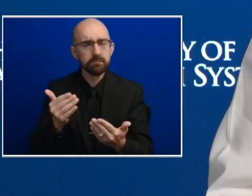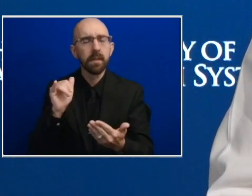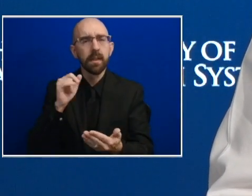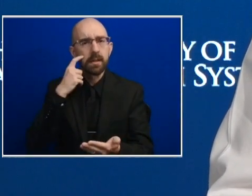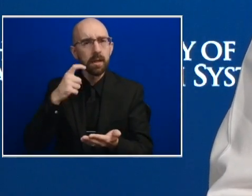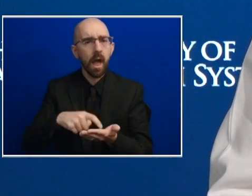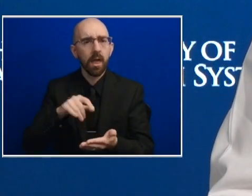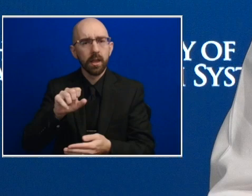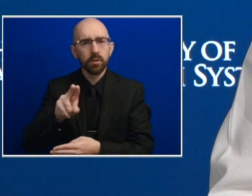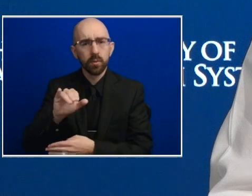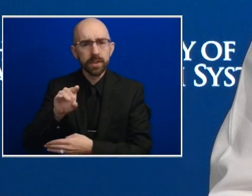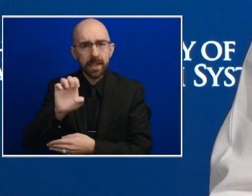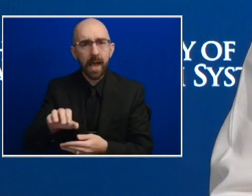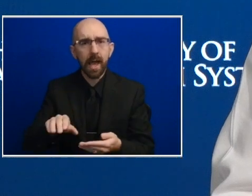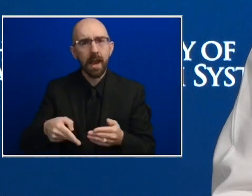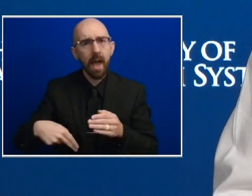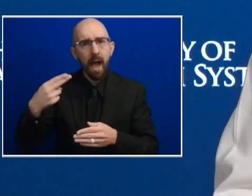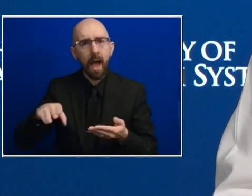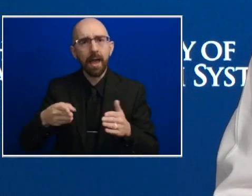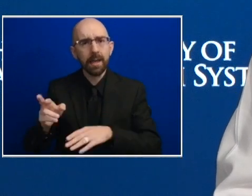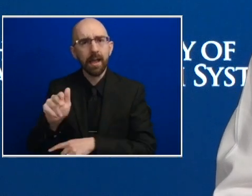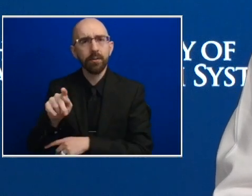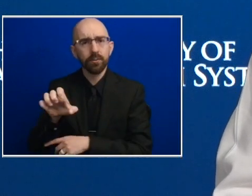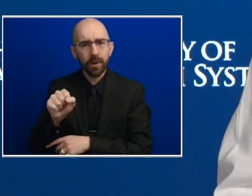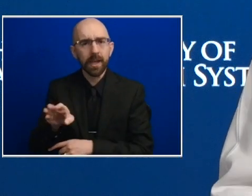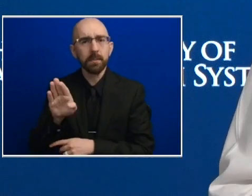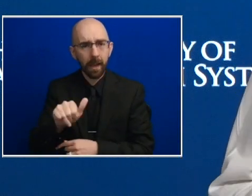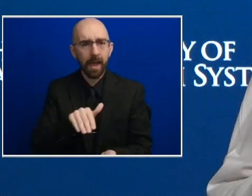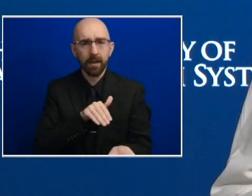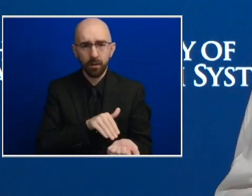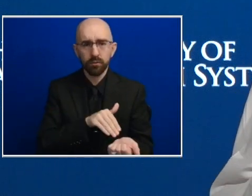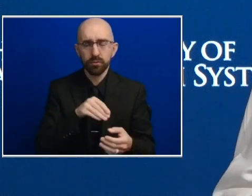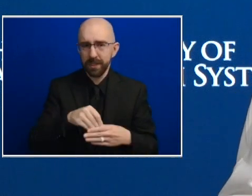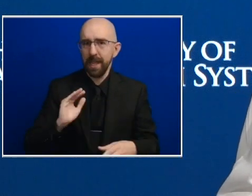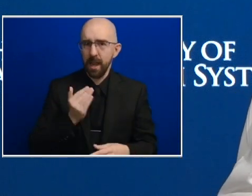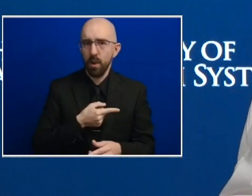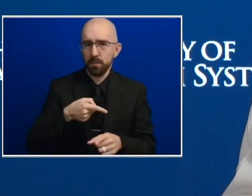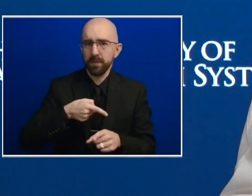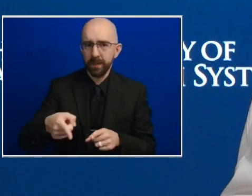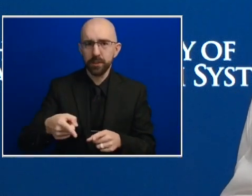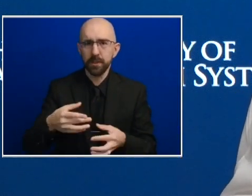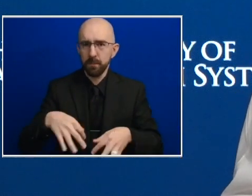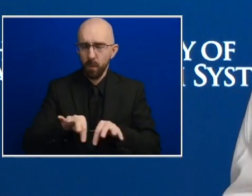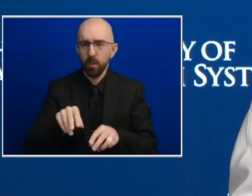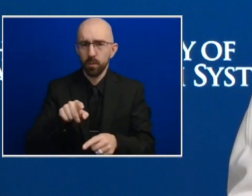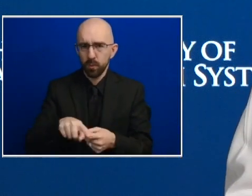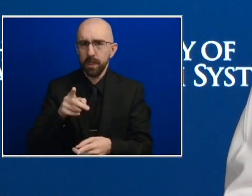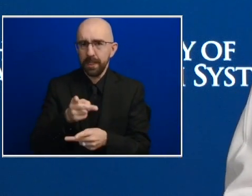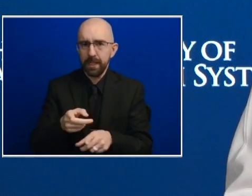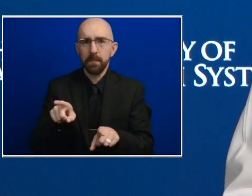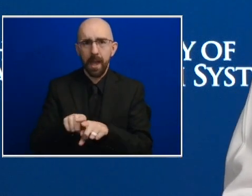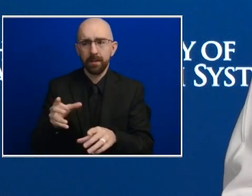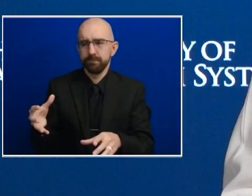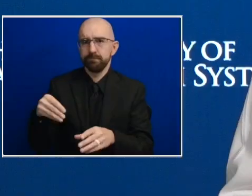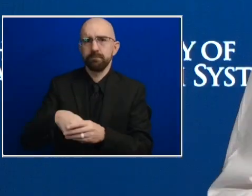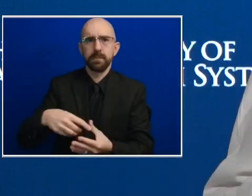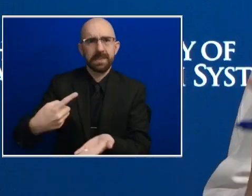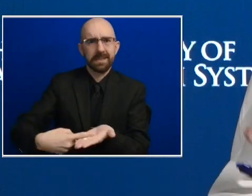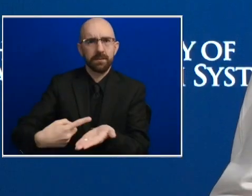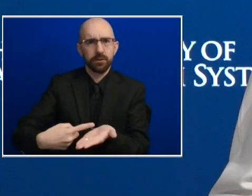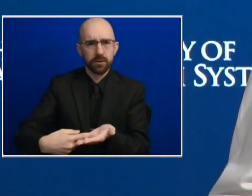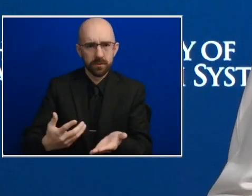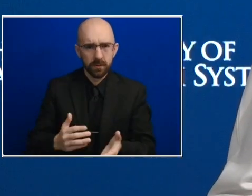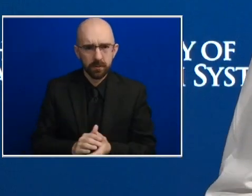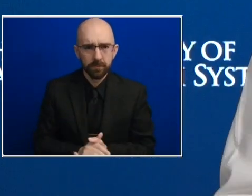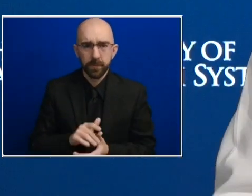of death by suicide in our physician profession were important to keep as a part of the conversation. Really, this